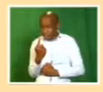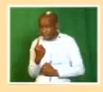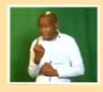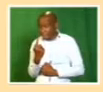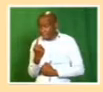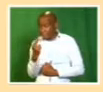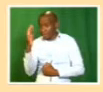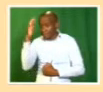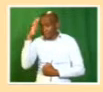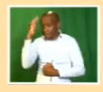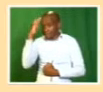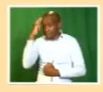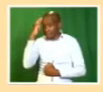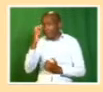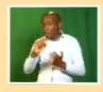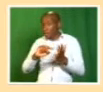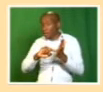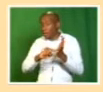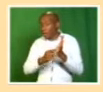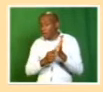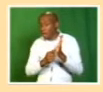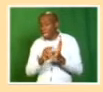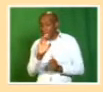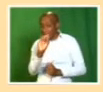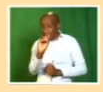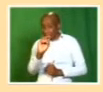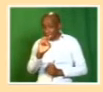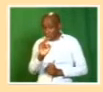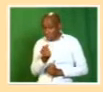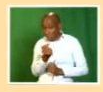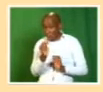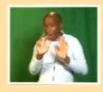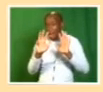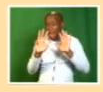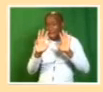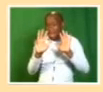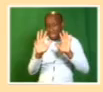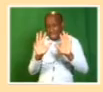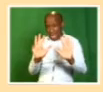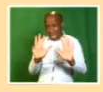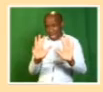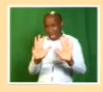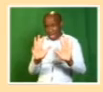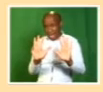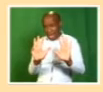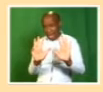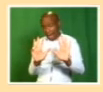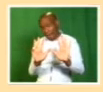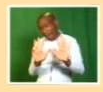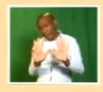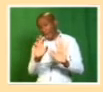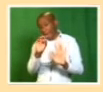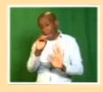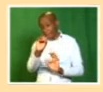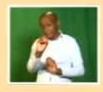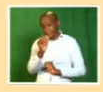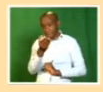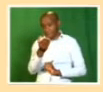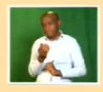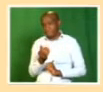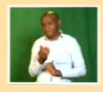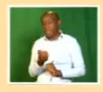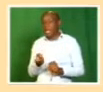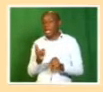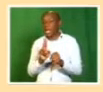said the turning point is at 0, 9. So it's at this point we have the turning point.